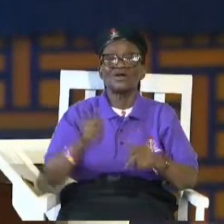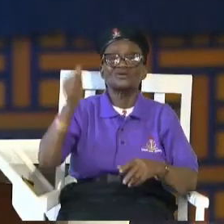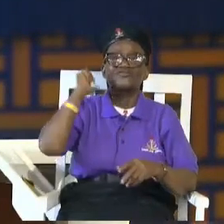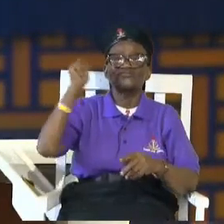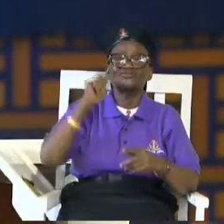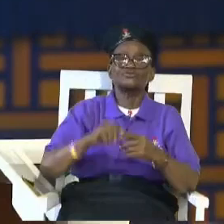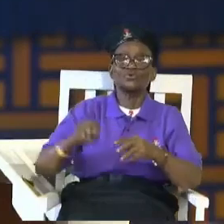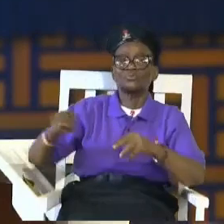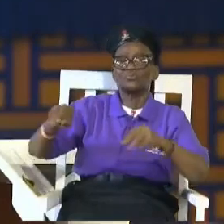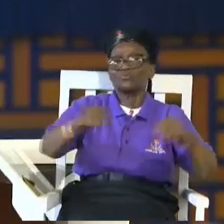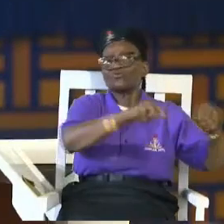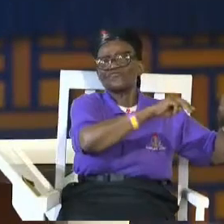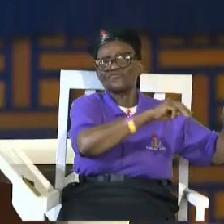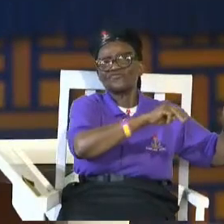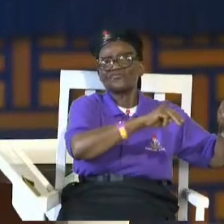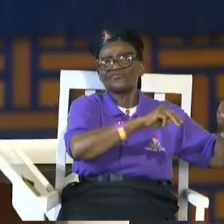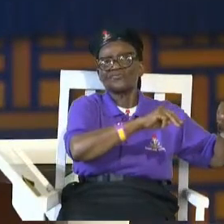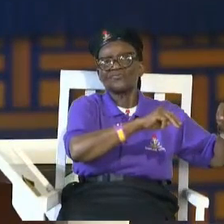refuses to move,